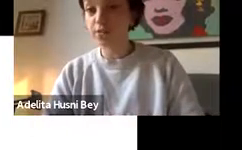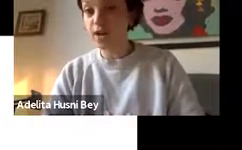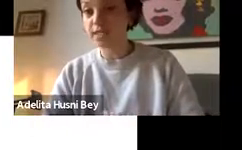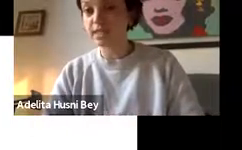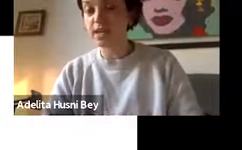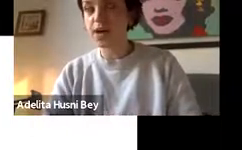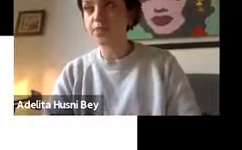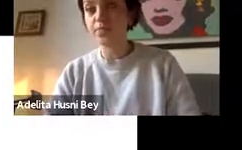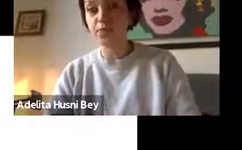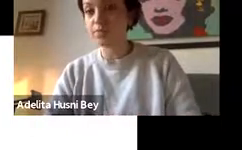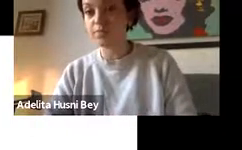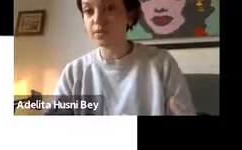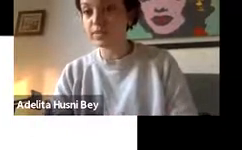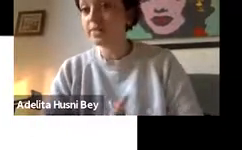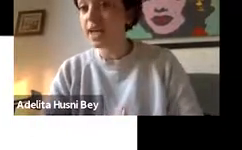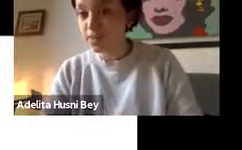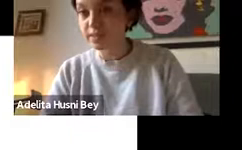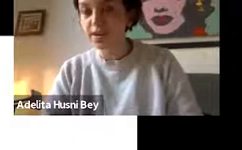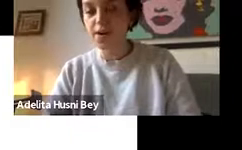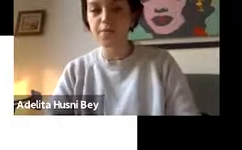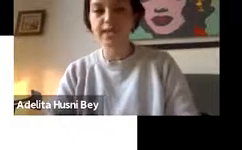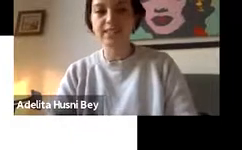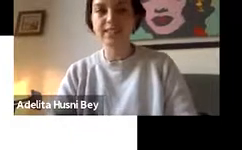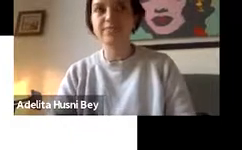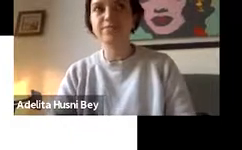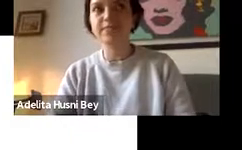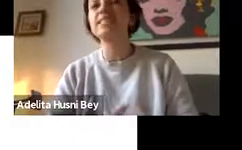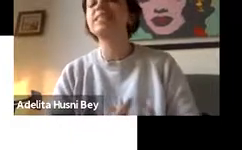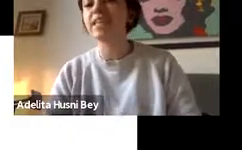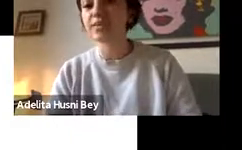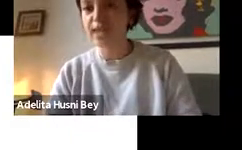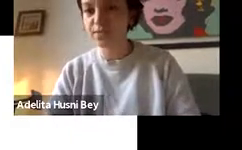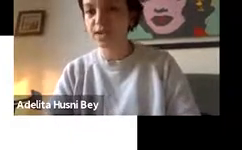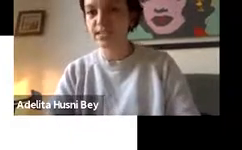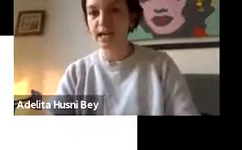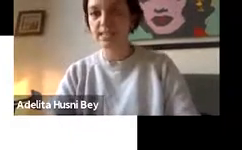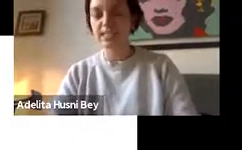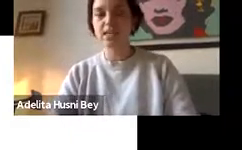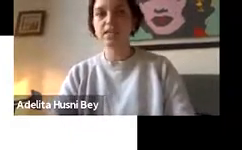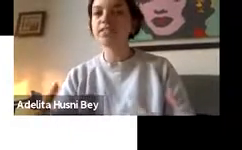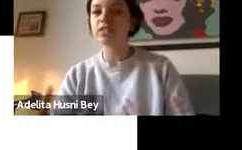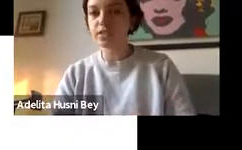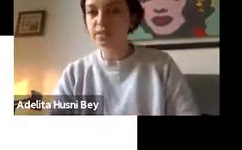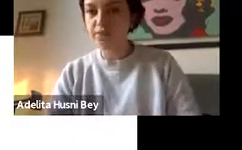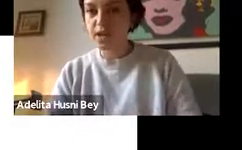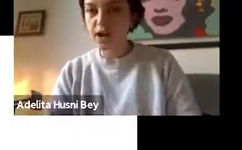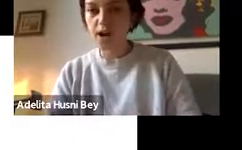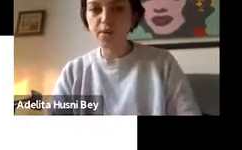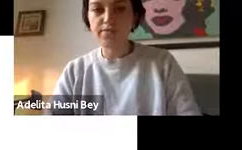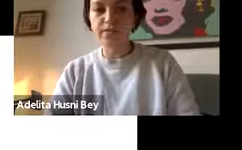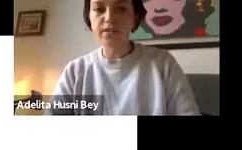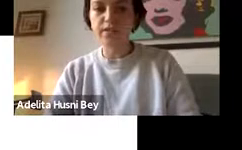of sacrifice their themselves, and see this kind of sacrifice as constitutive